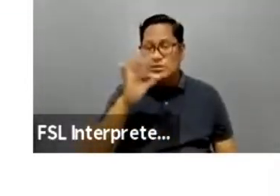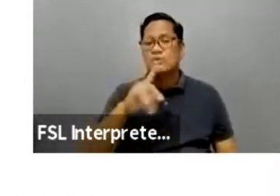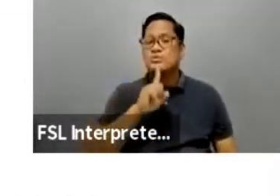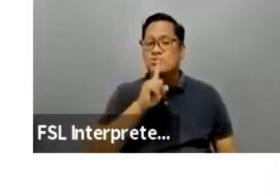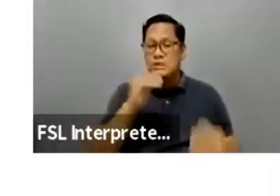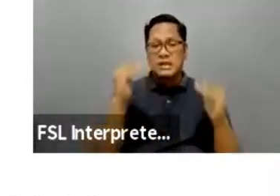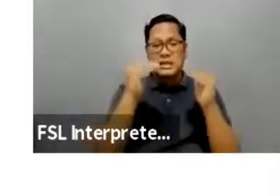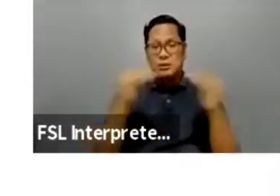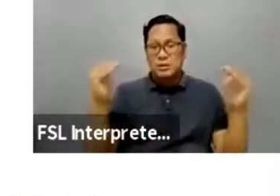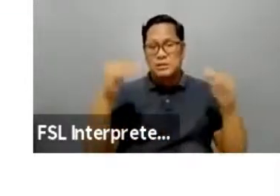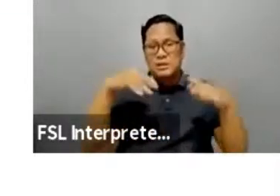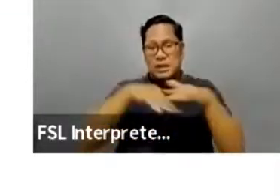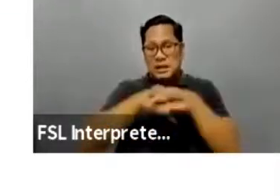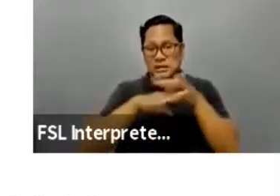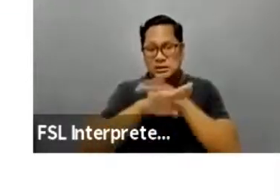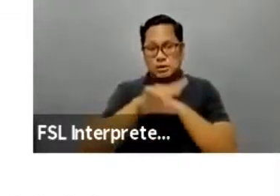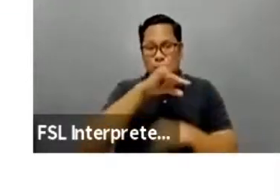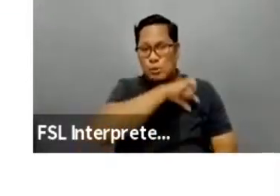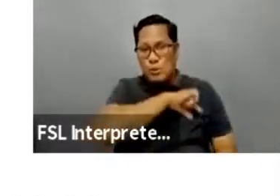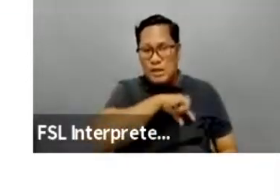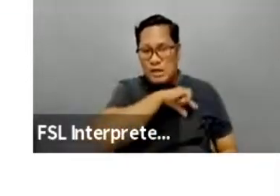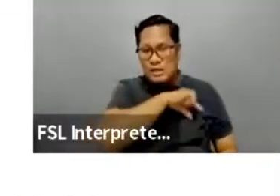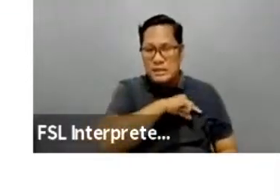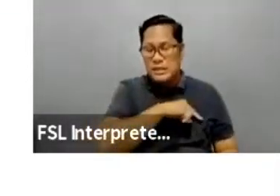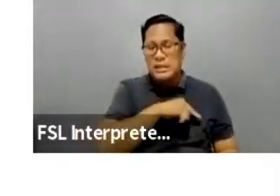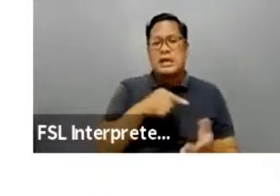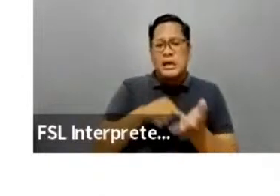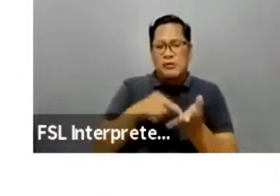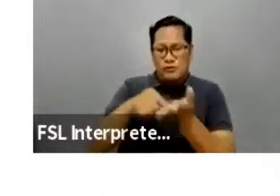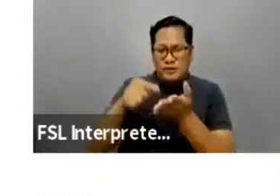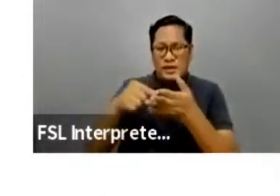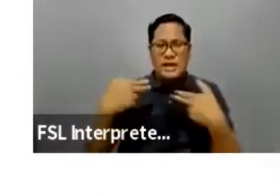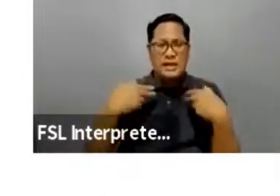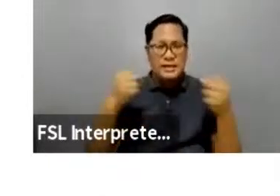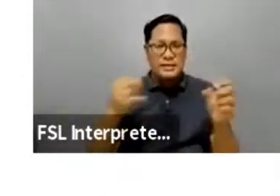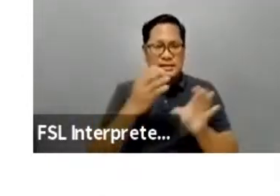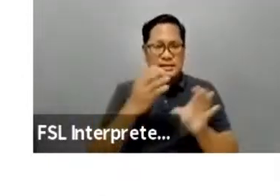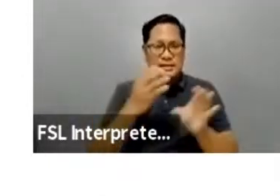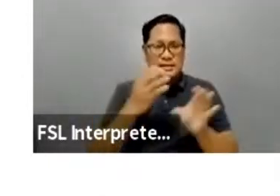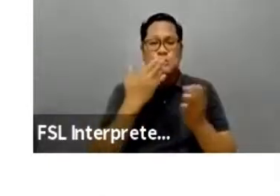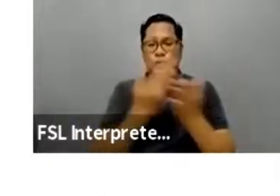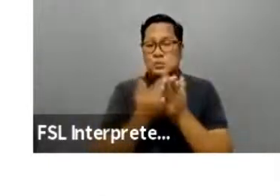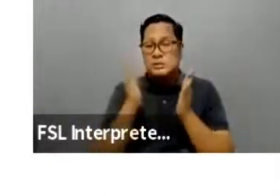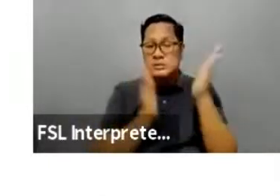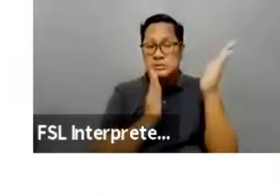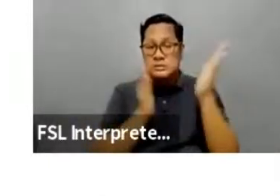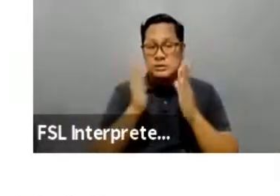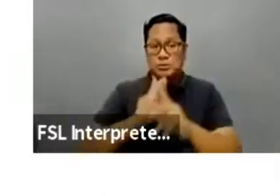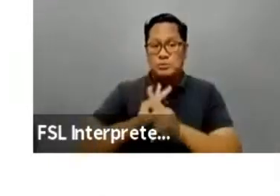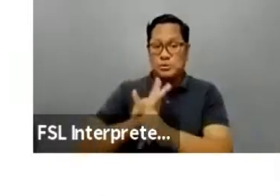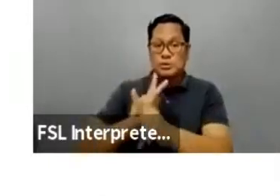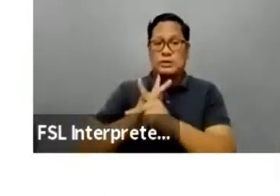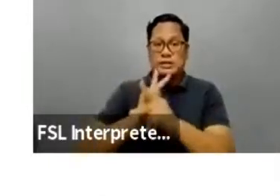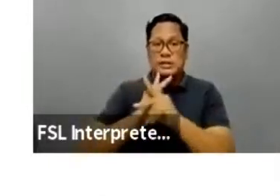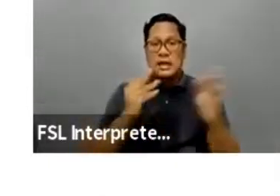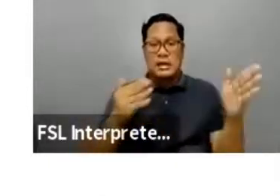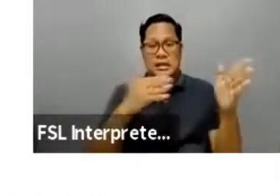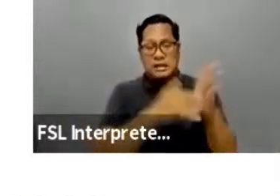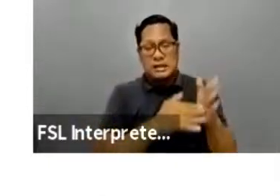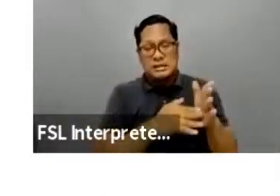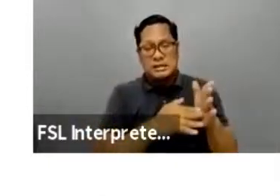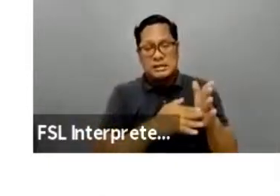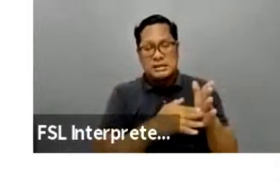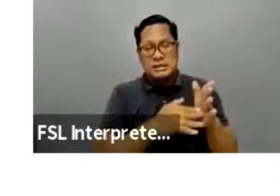equitable access to quality and affordable healthcare goods and services and protected against financial risk.